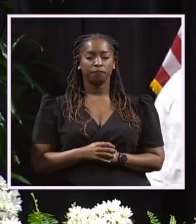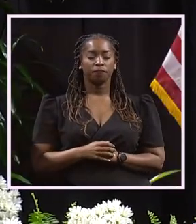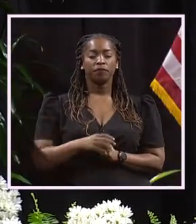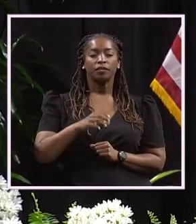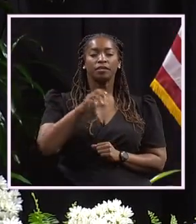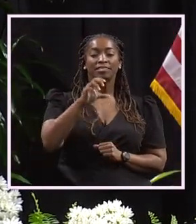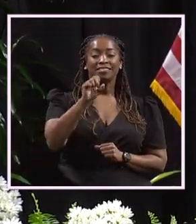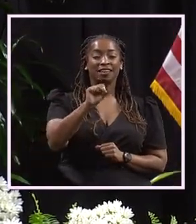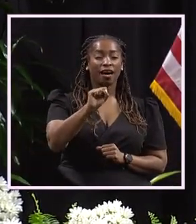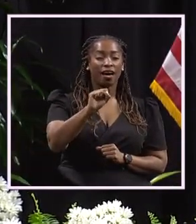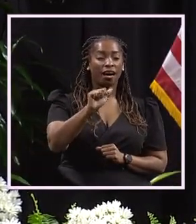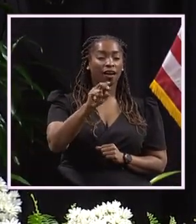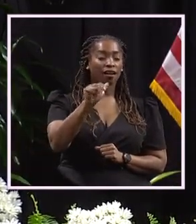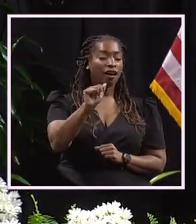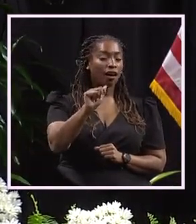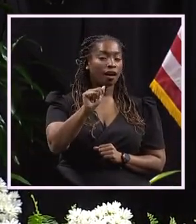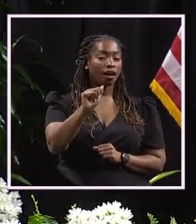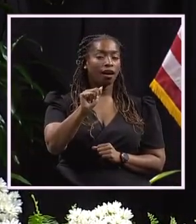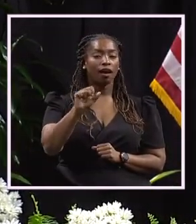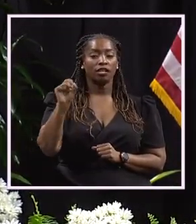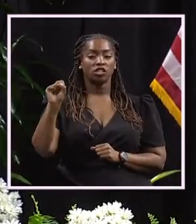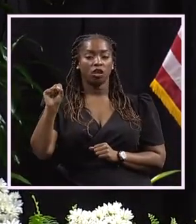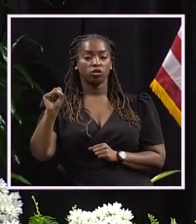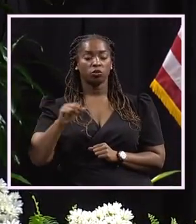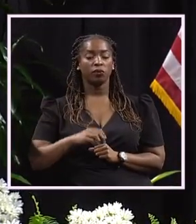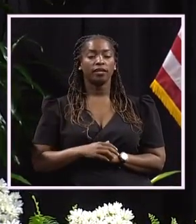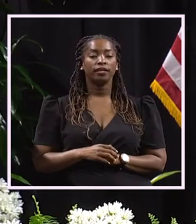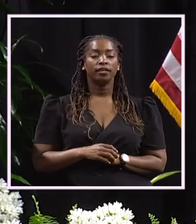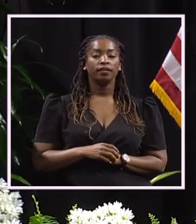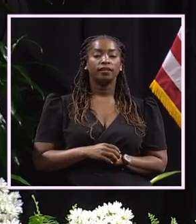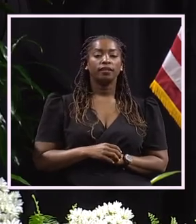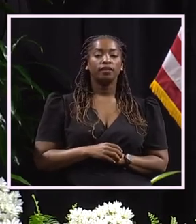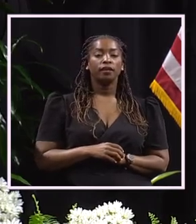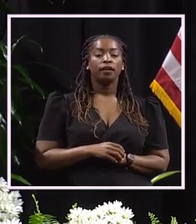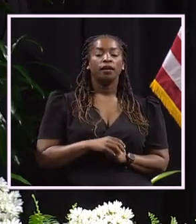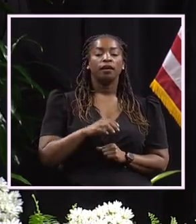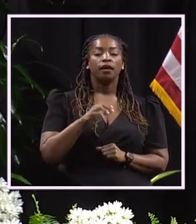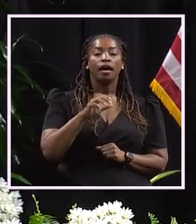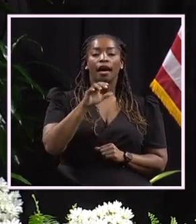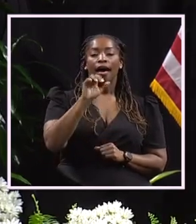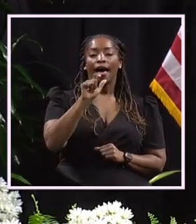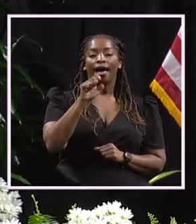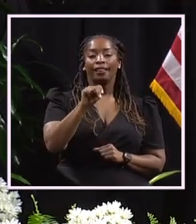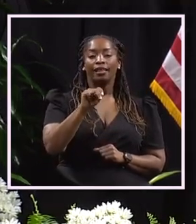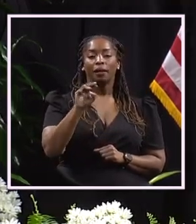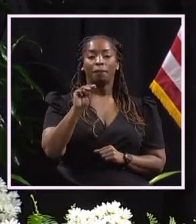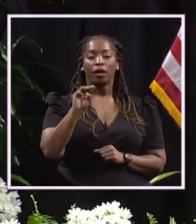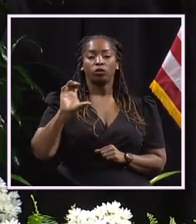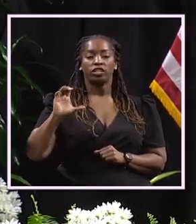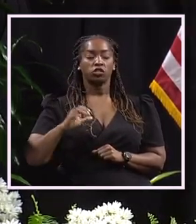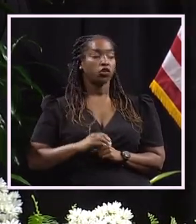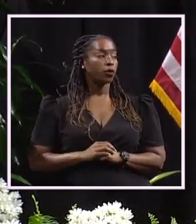Afsana Afsar Tuli, Master of Arts. Alan Michael Chestnut.